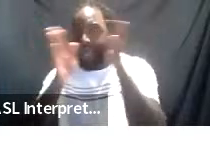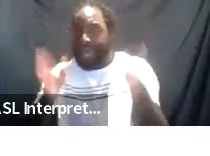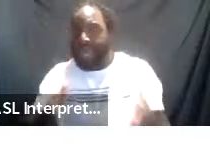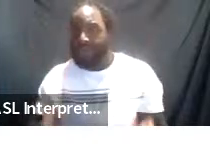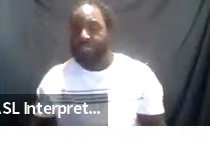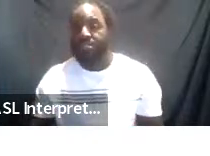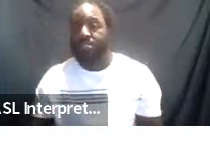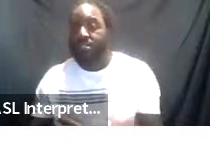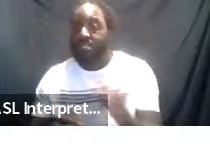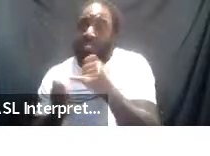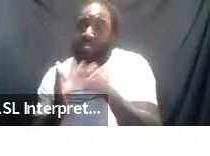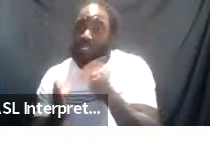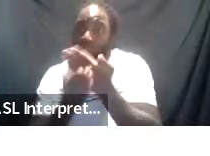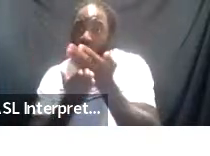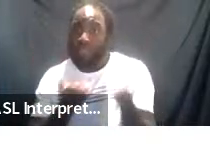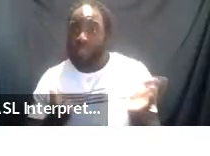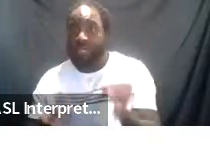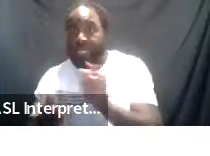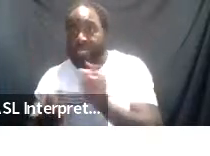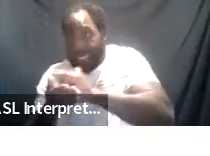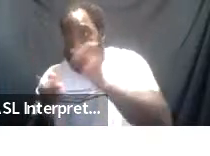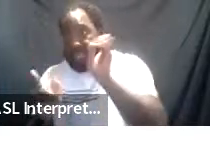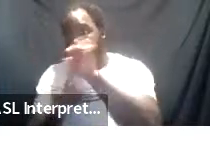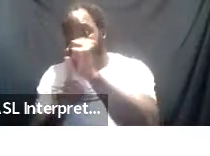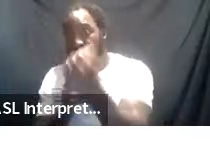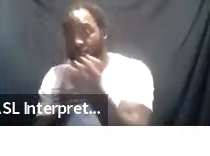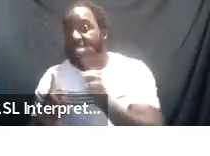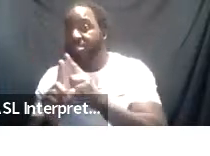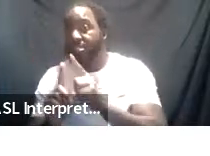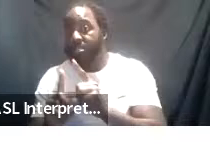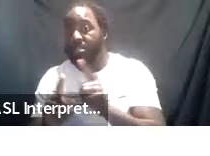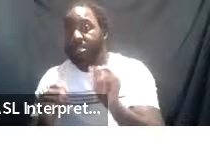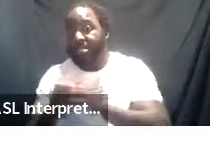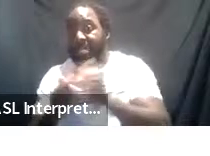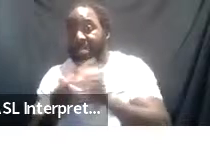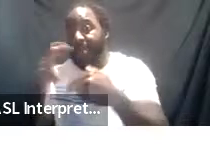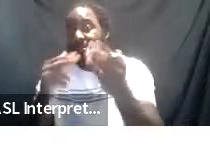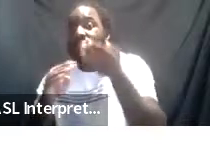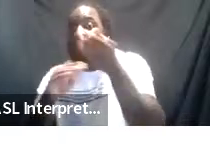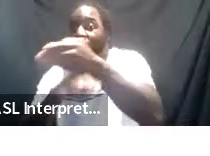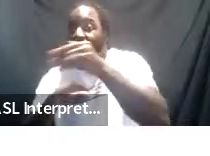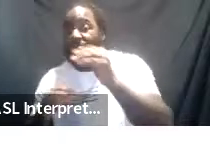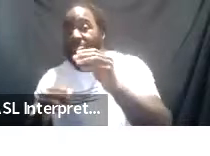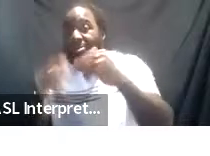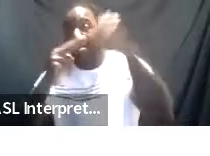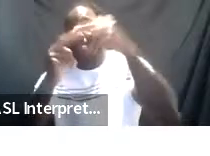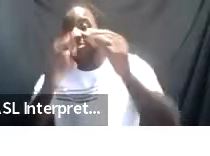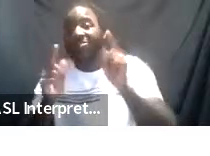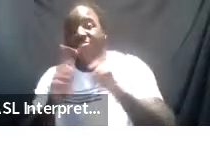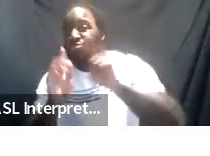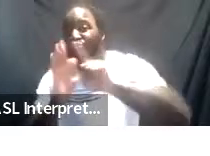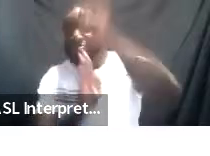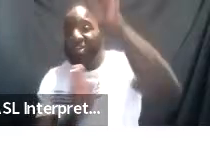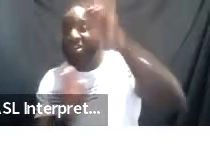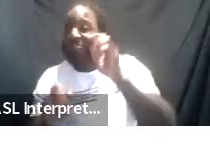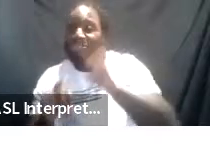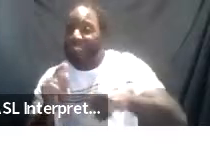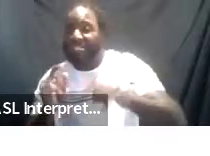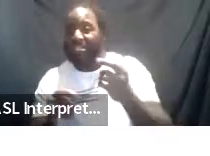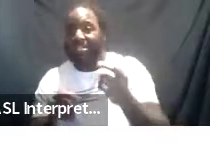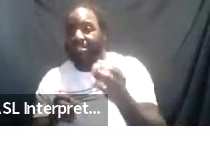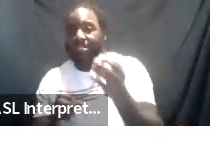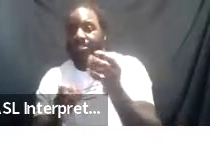good thing. In that instance, however, that building's overbuilt or it's too tall. So you could not enlarge it upward. You couldn't enlarge